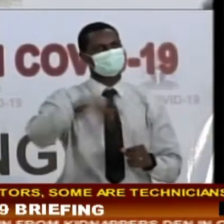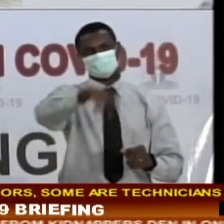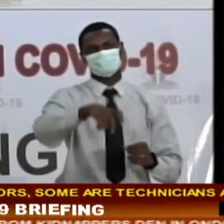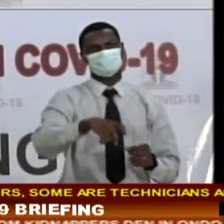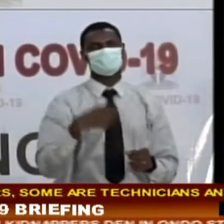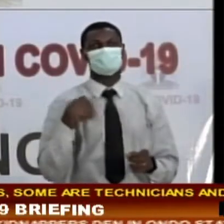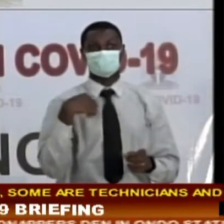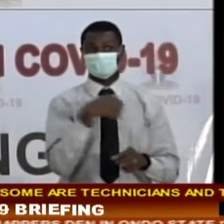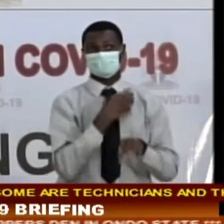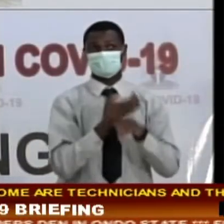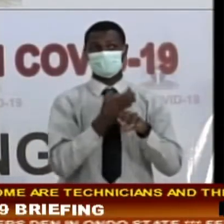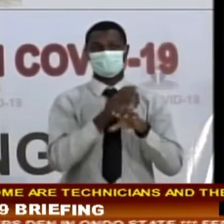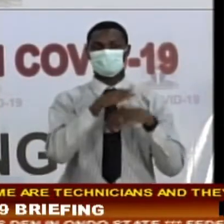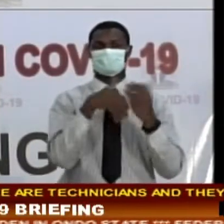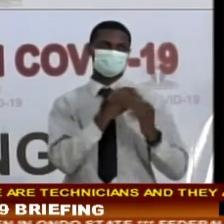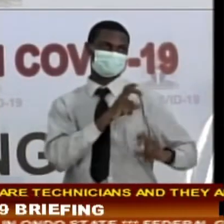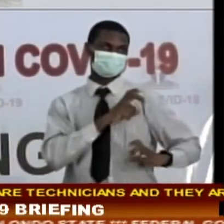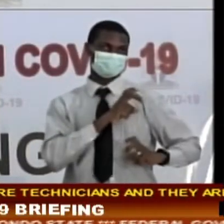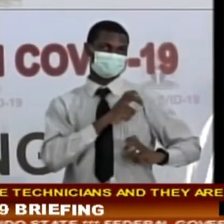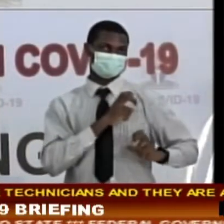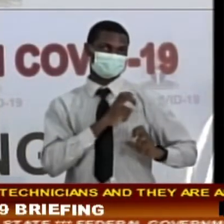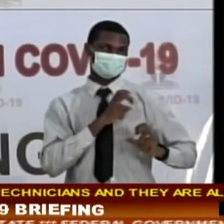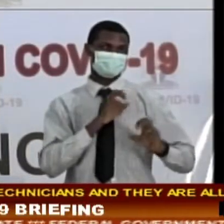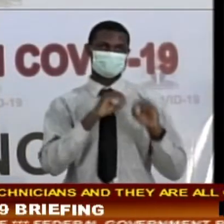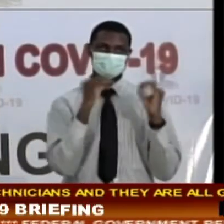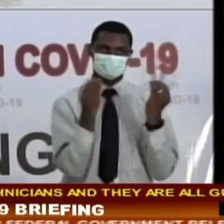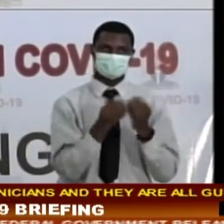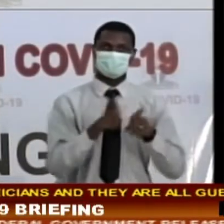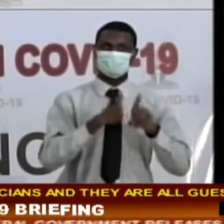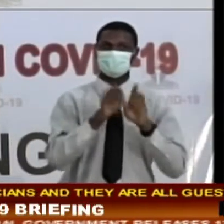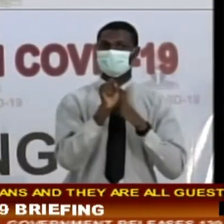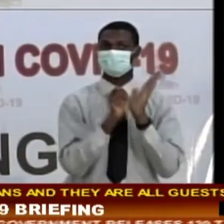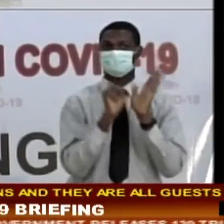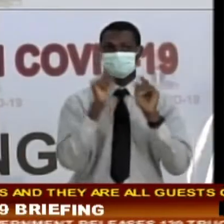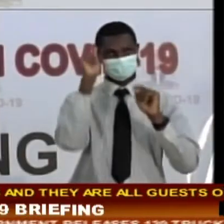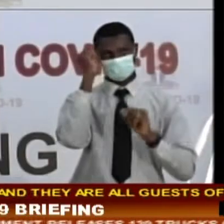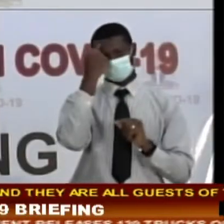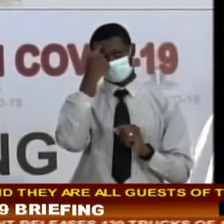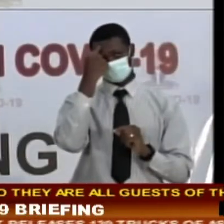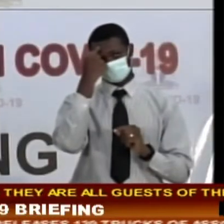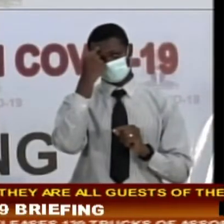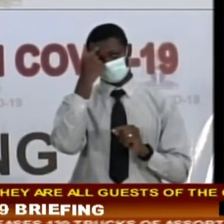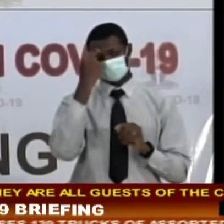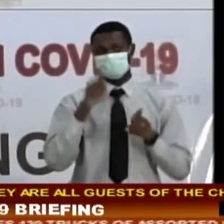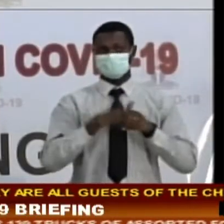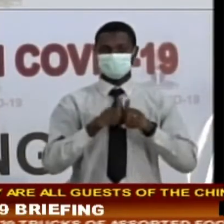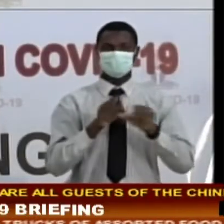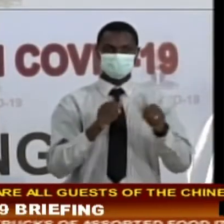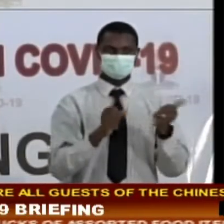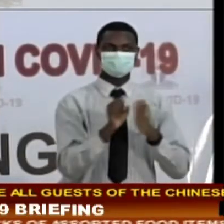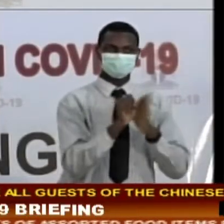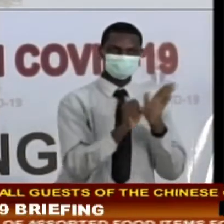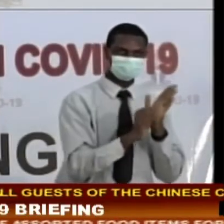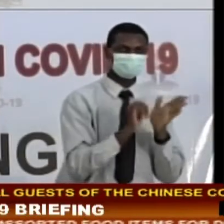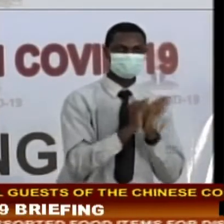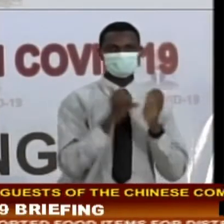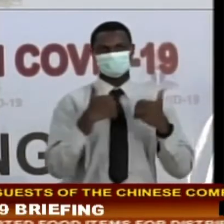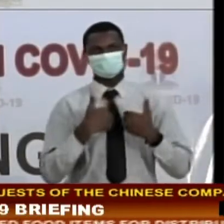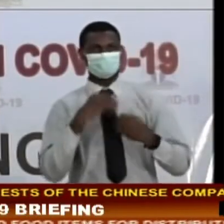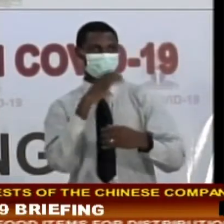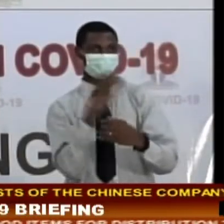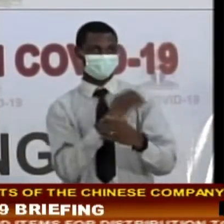the security agencies and the state government or the subnational entities who have the power of